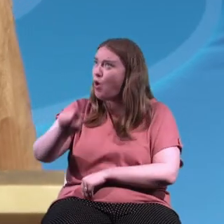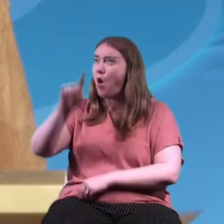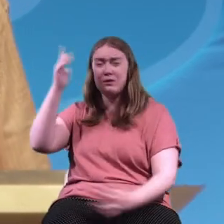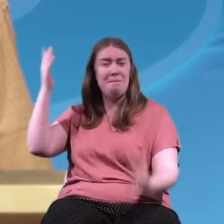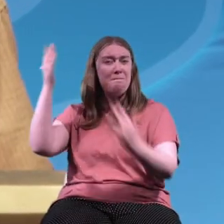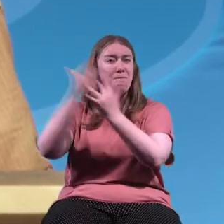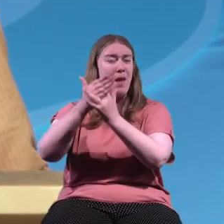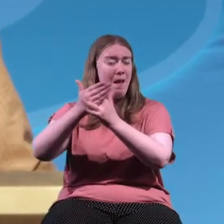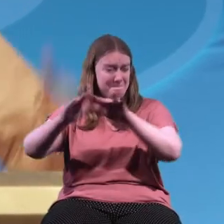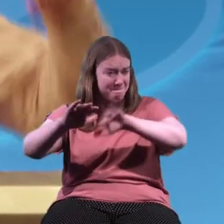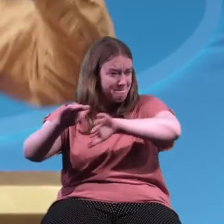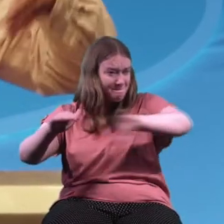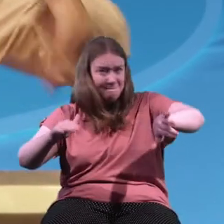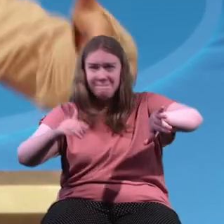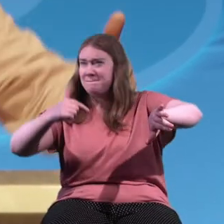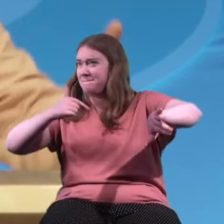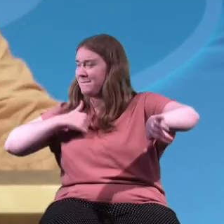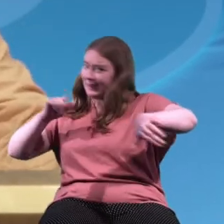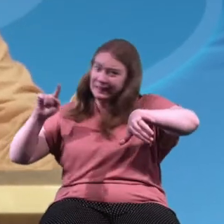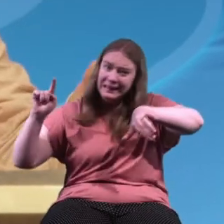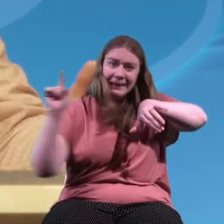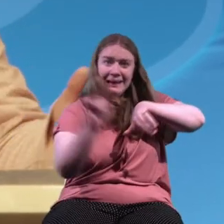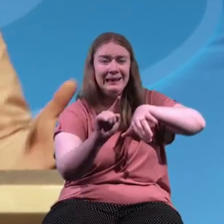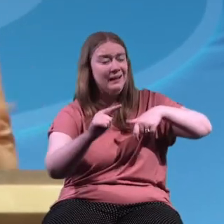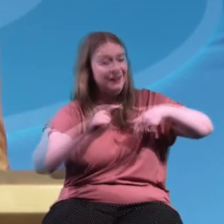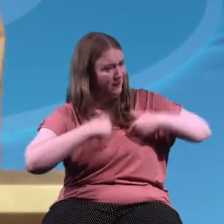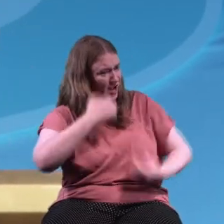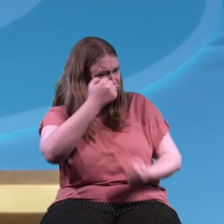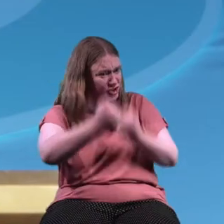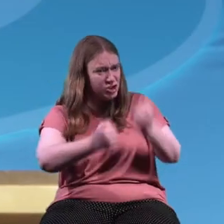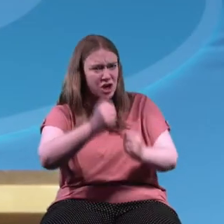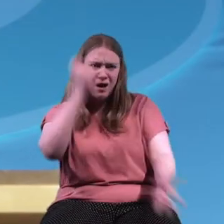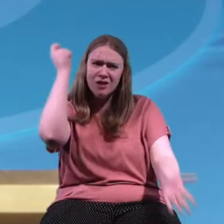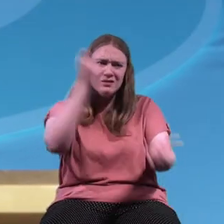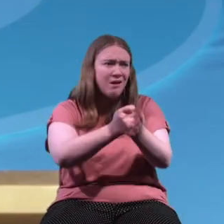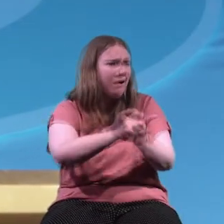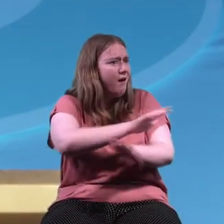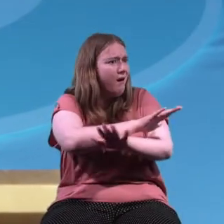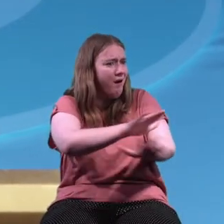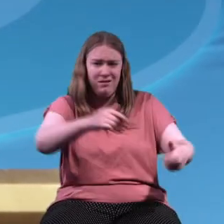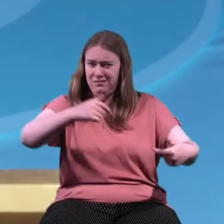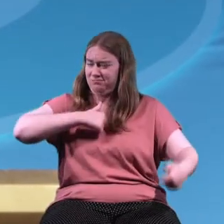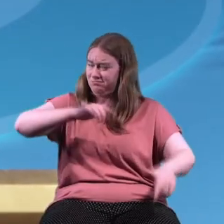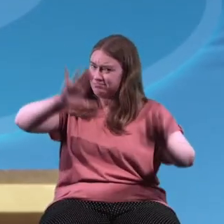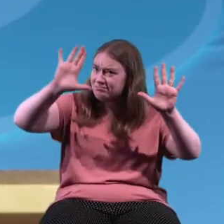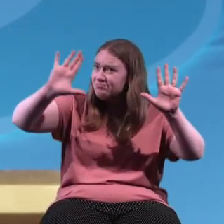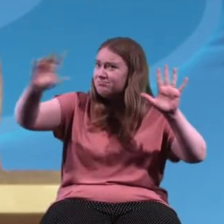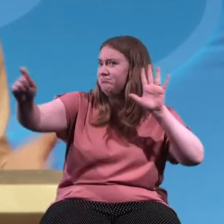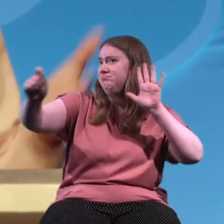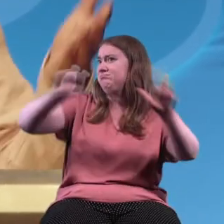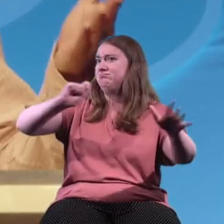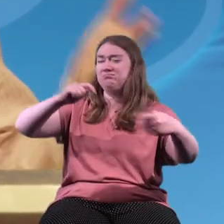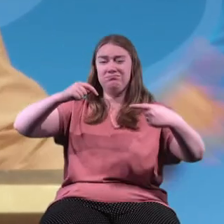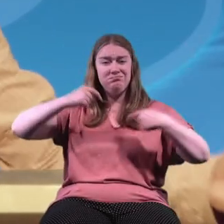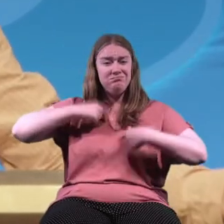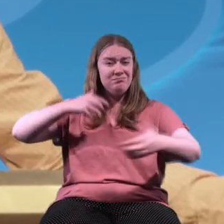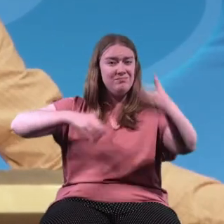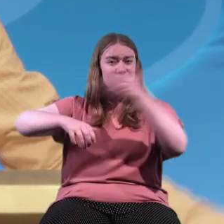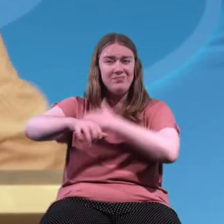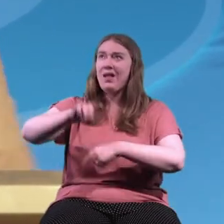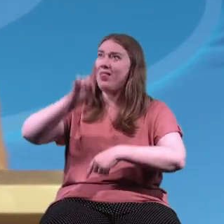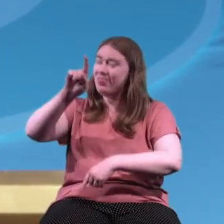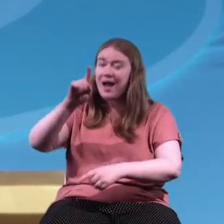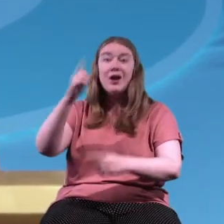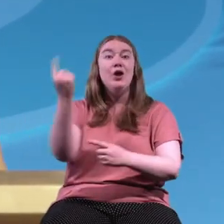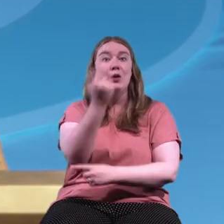to shield his people from his own judgment by bearing it in our place. And that rock was